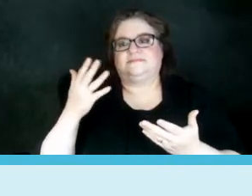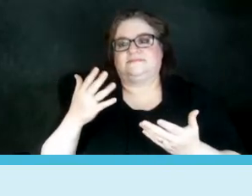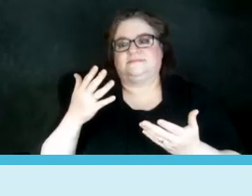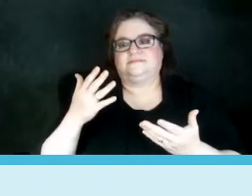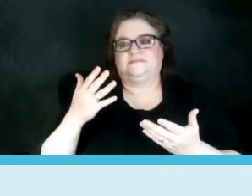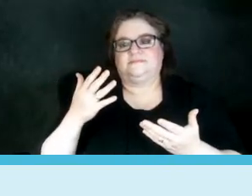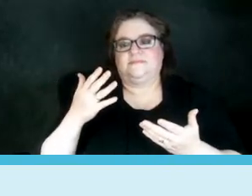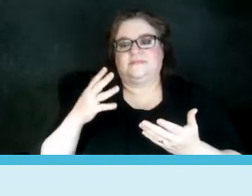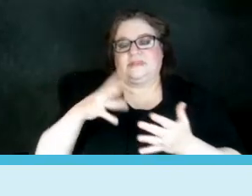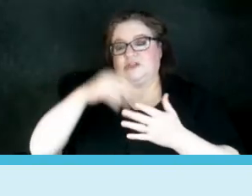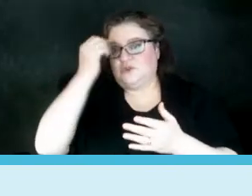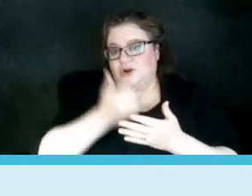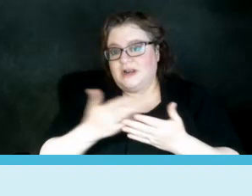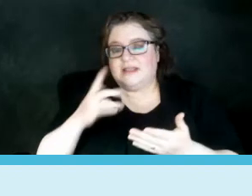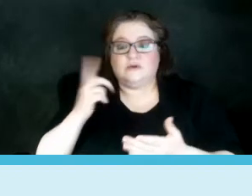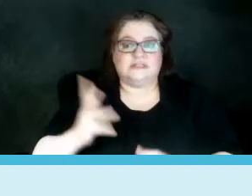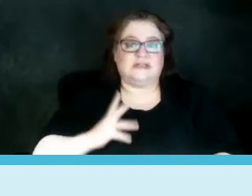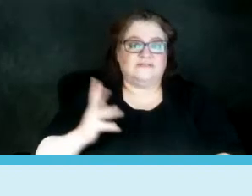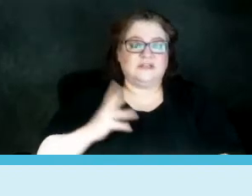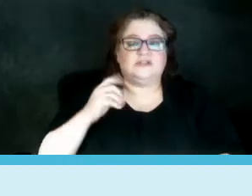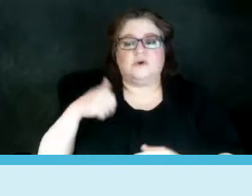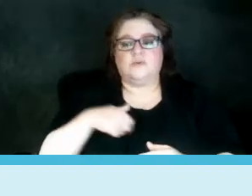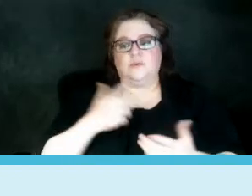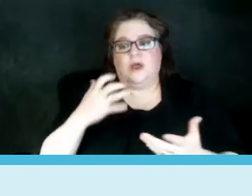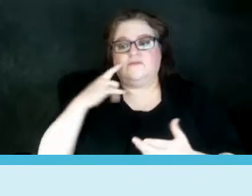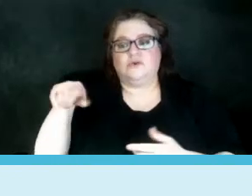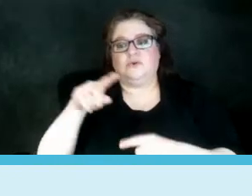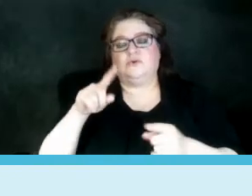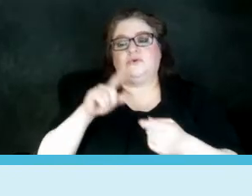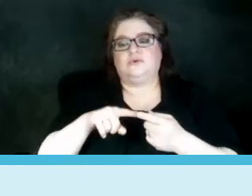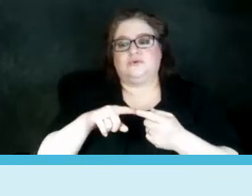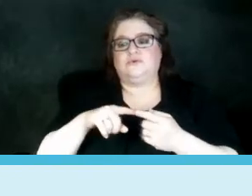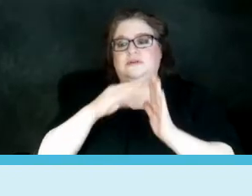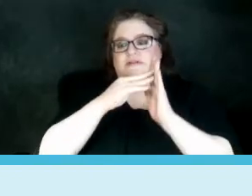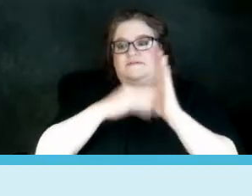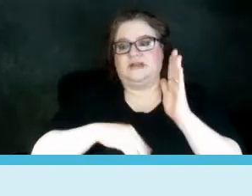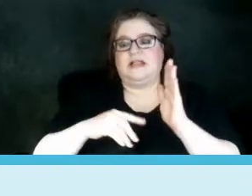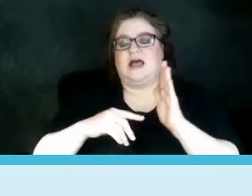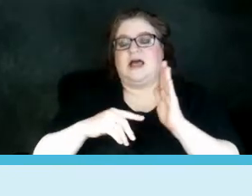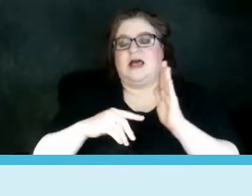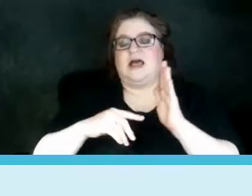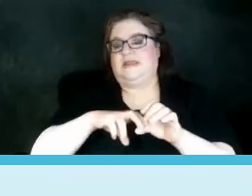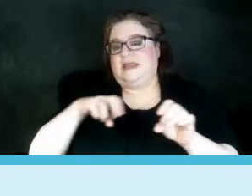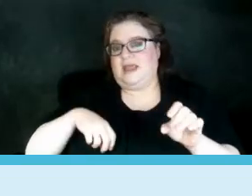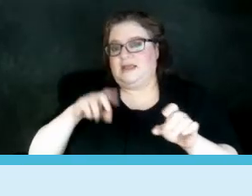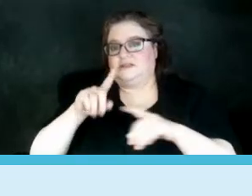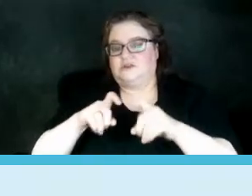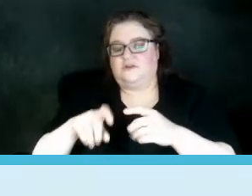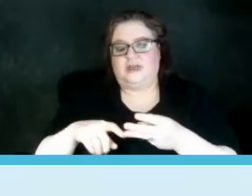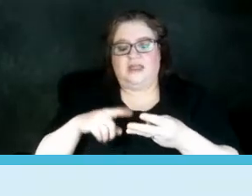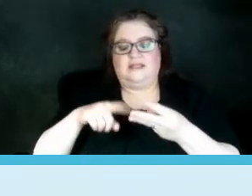did you learn anything? Was it beneficial? So we would like for you to fill out the exit survey. And